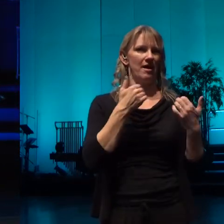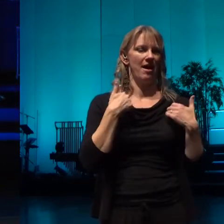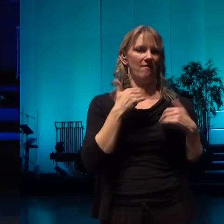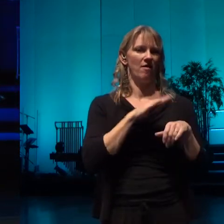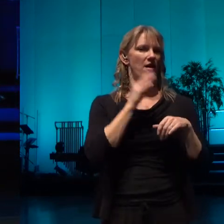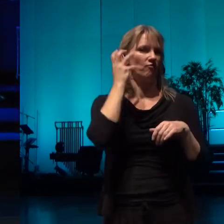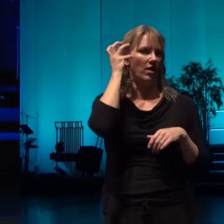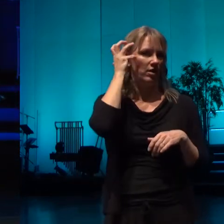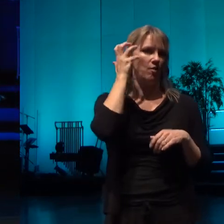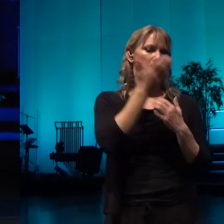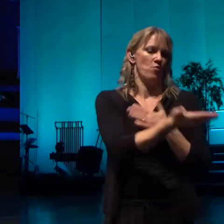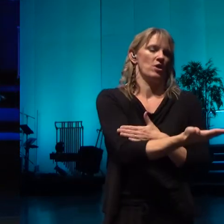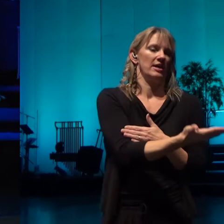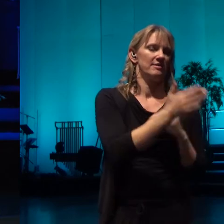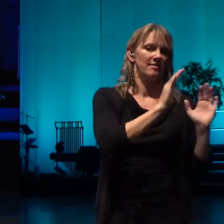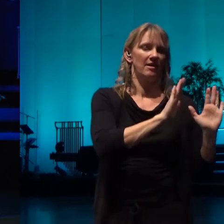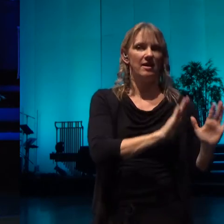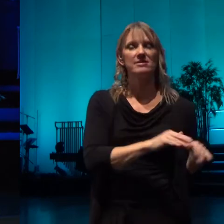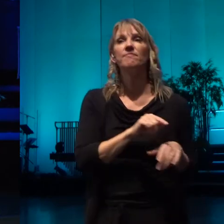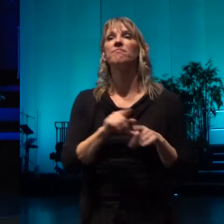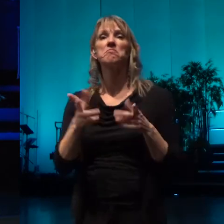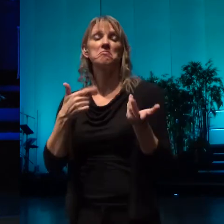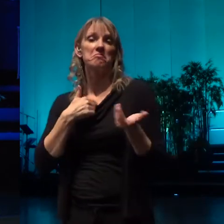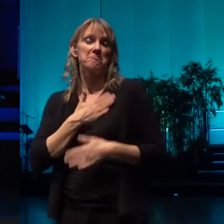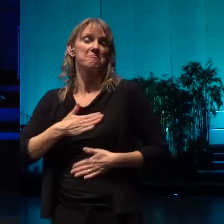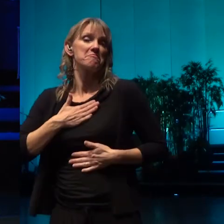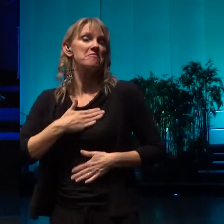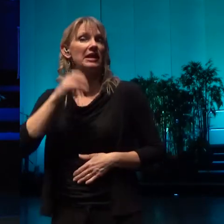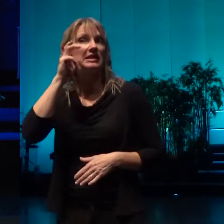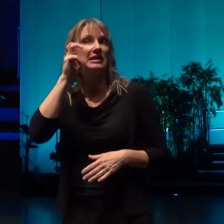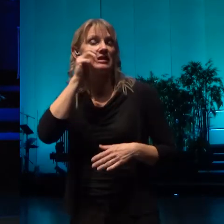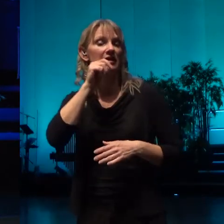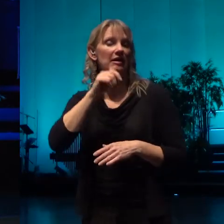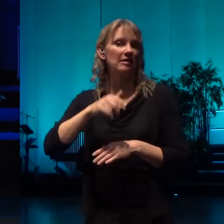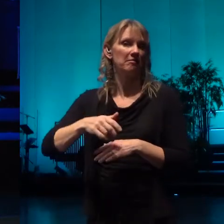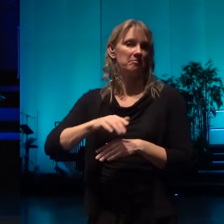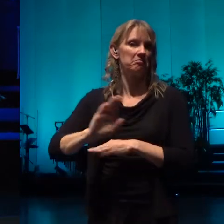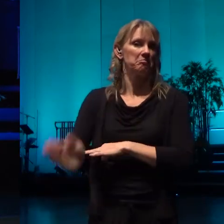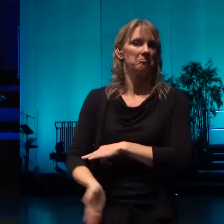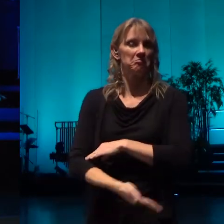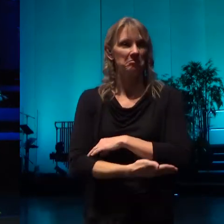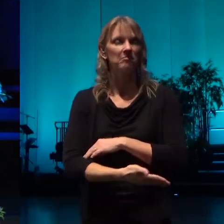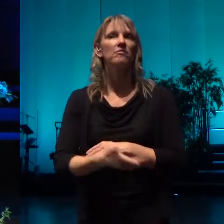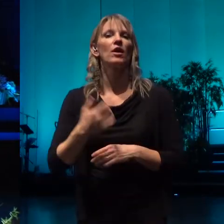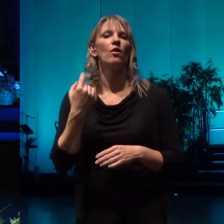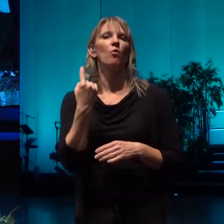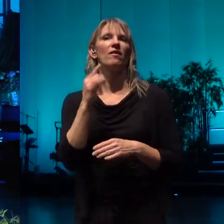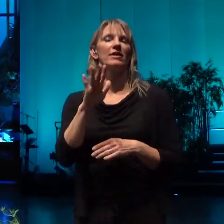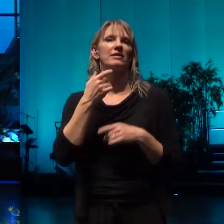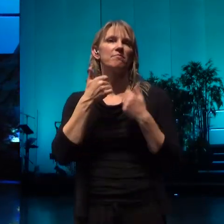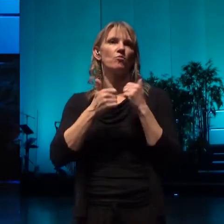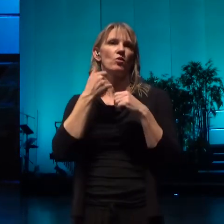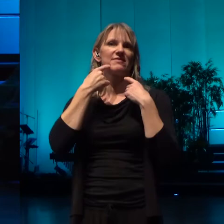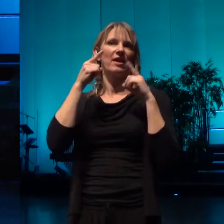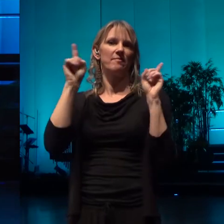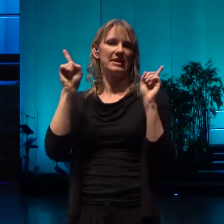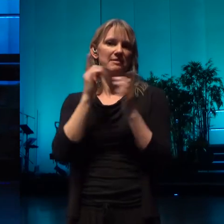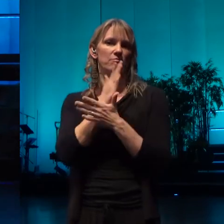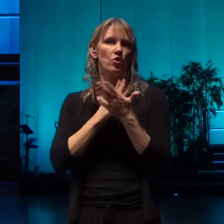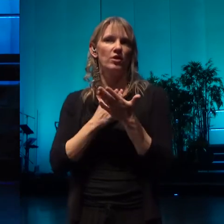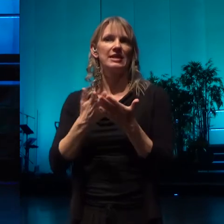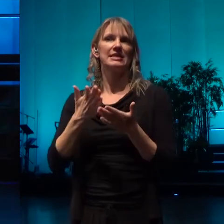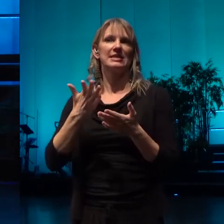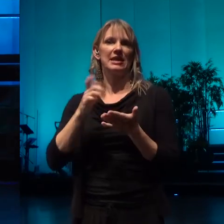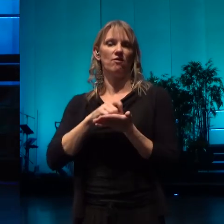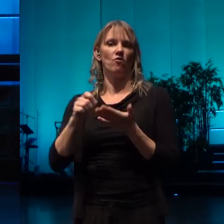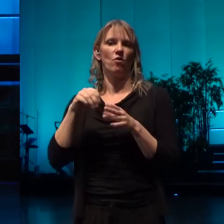talk really cool stuff. It was great to stay up to. And one of his most famous pieces he wrote about in a book called The